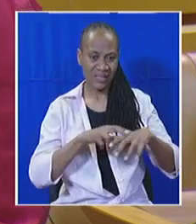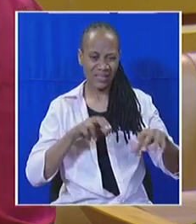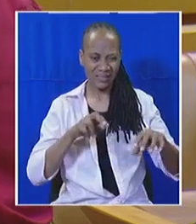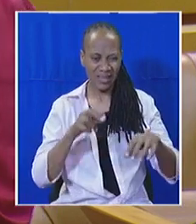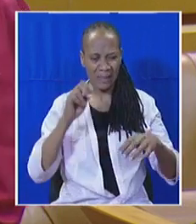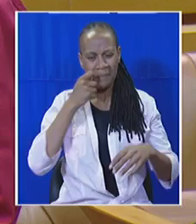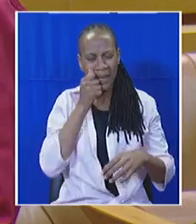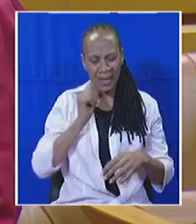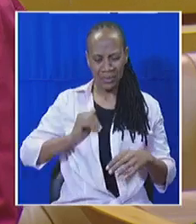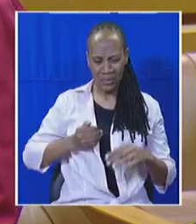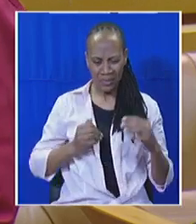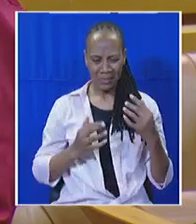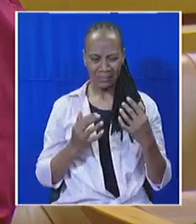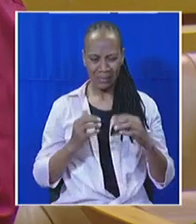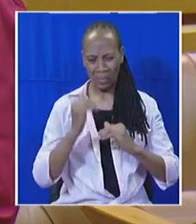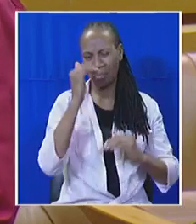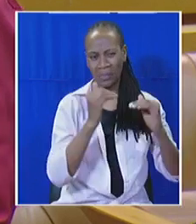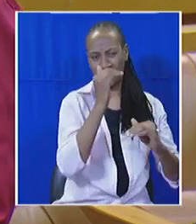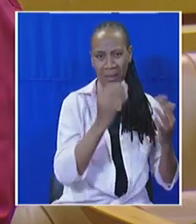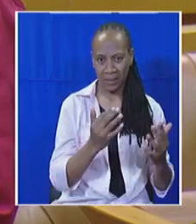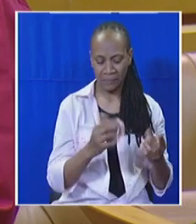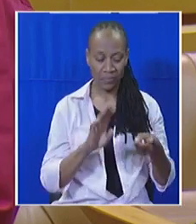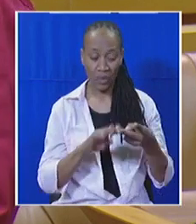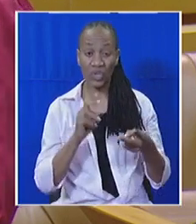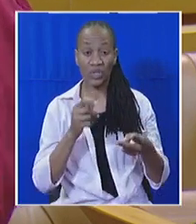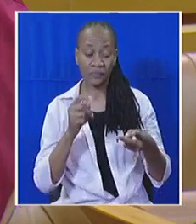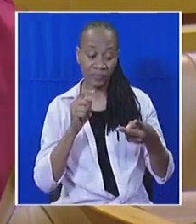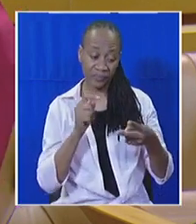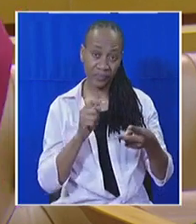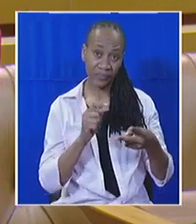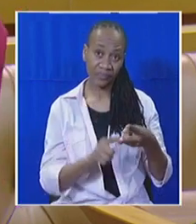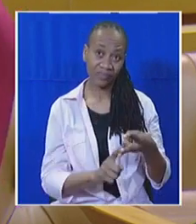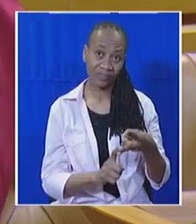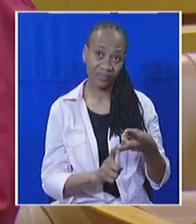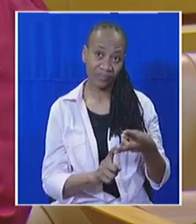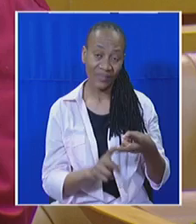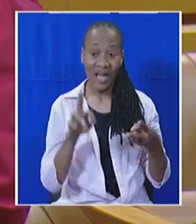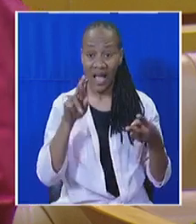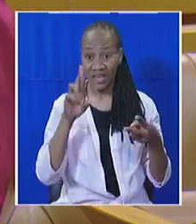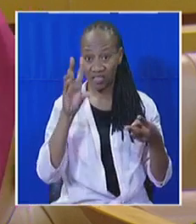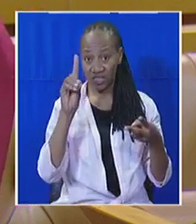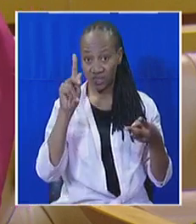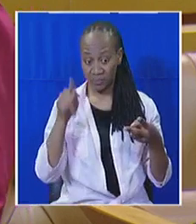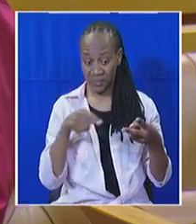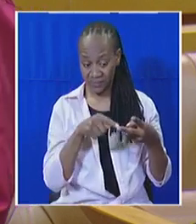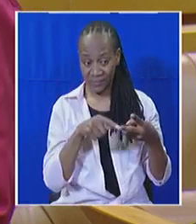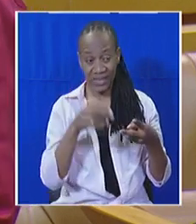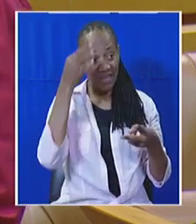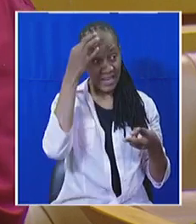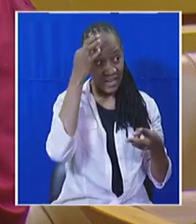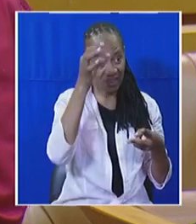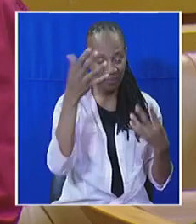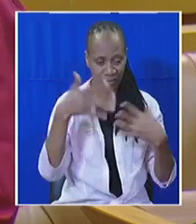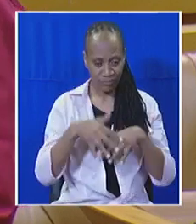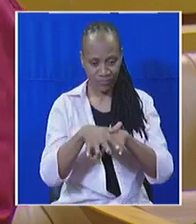non-sexist and democratic society. 2, to note that in place of the RDP, government implemented